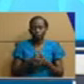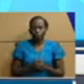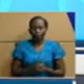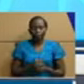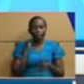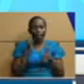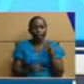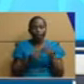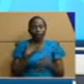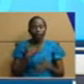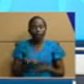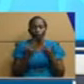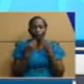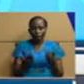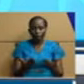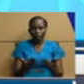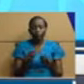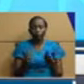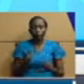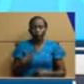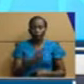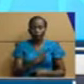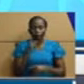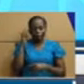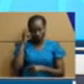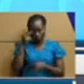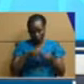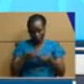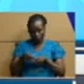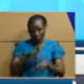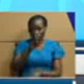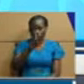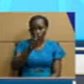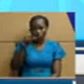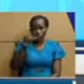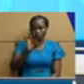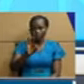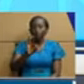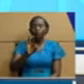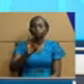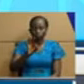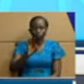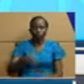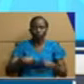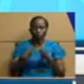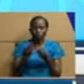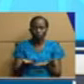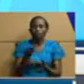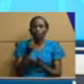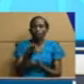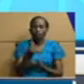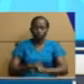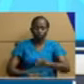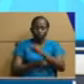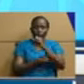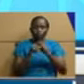not least, I would like to thank the Democratic Governance Facility, DGF, for providing financial support for